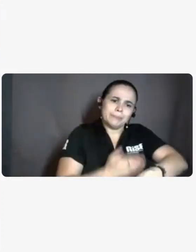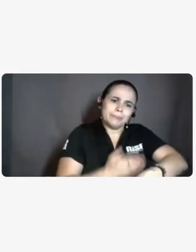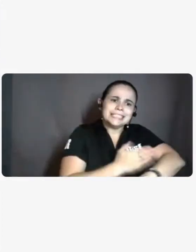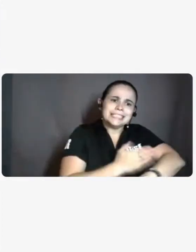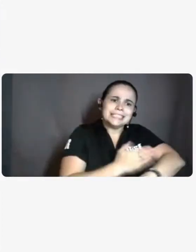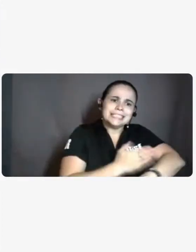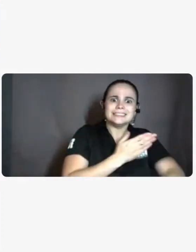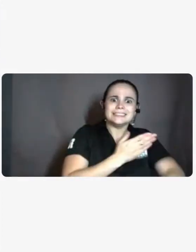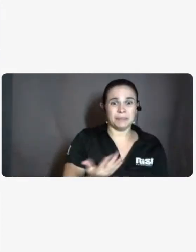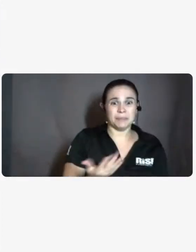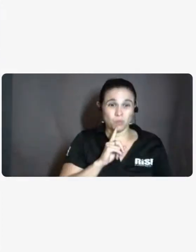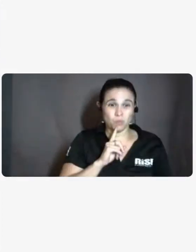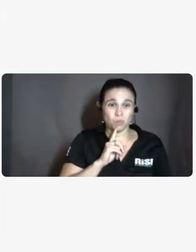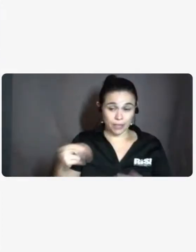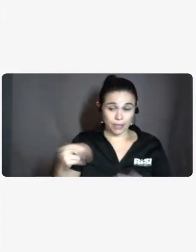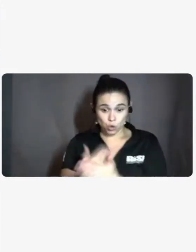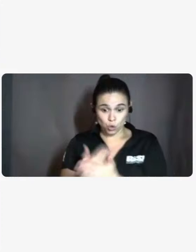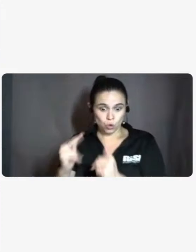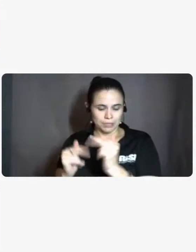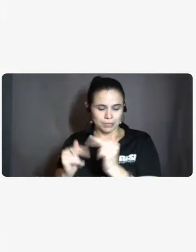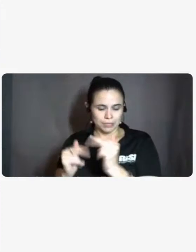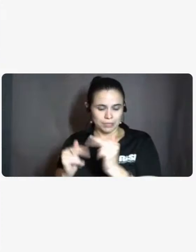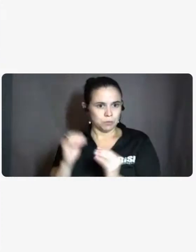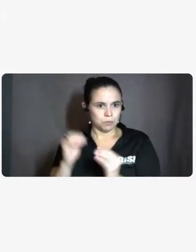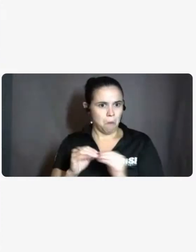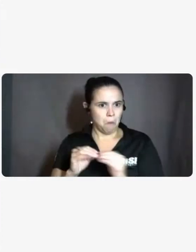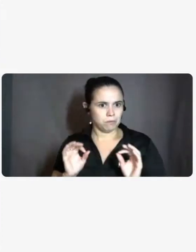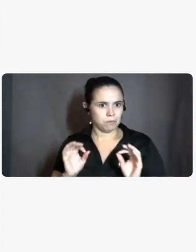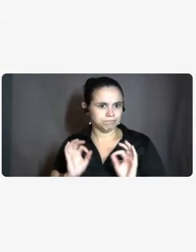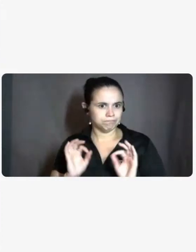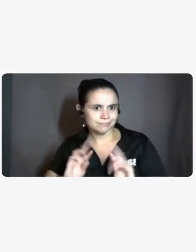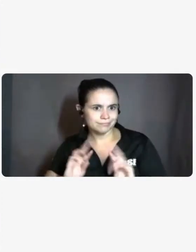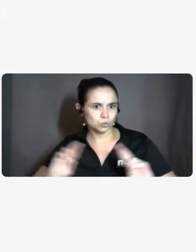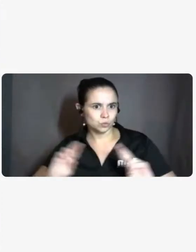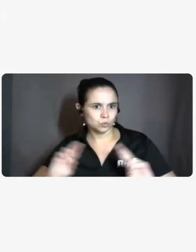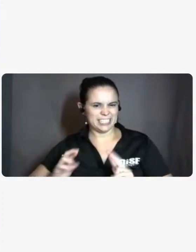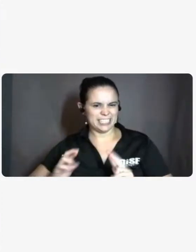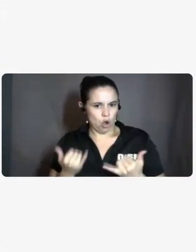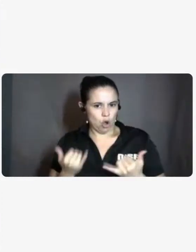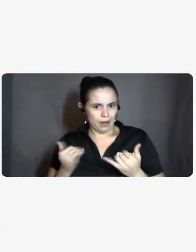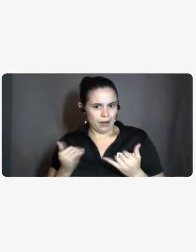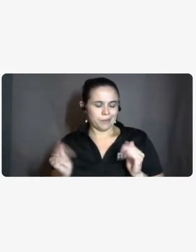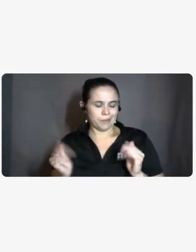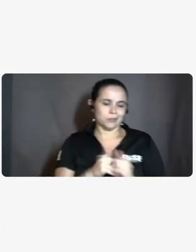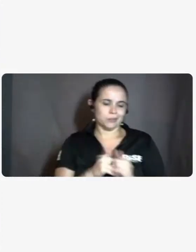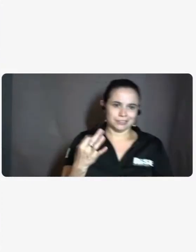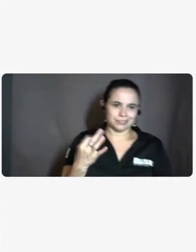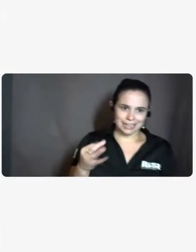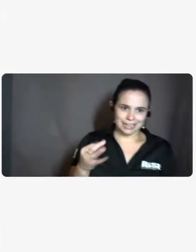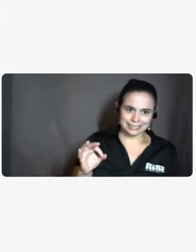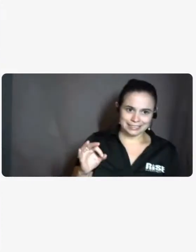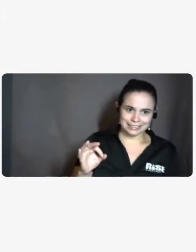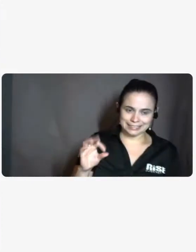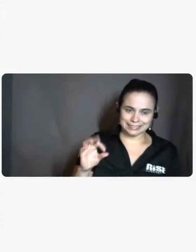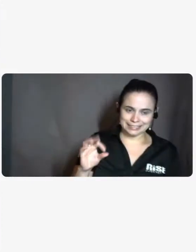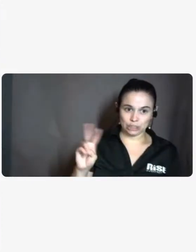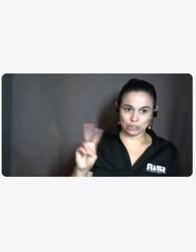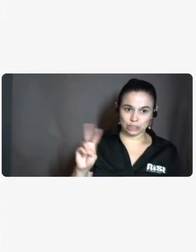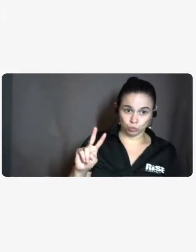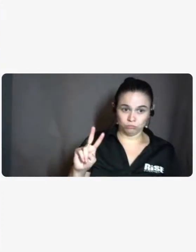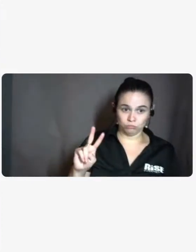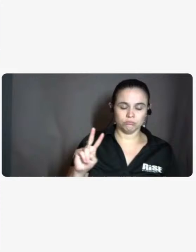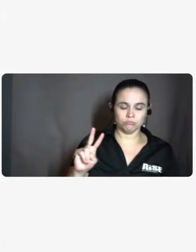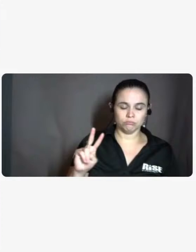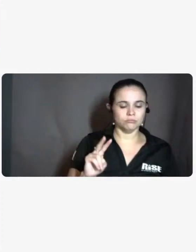you. And that is moving away from the problem. And I think that rather than